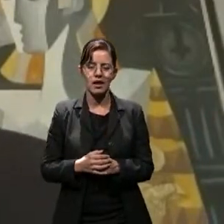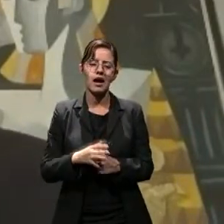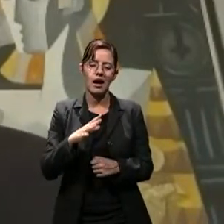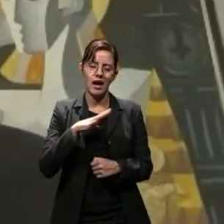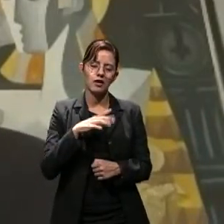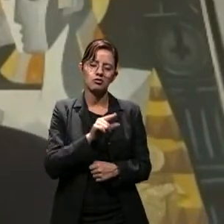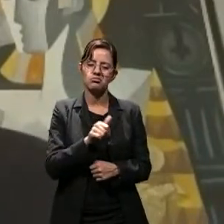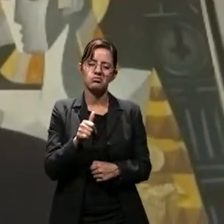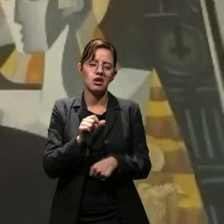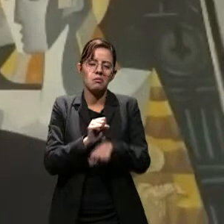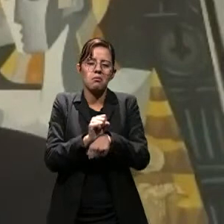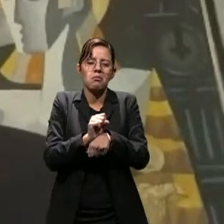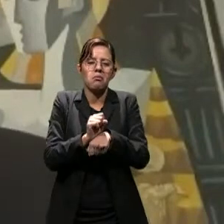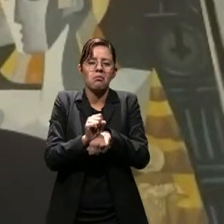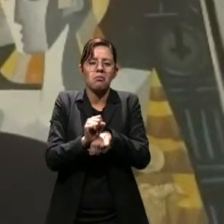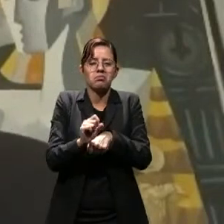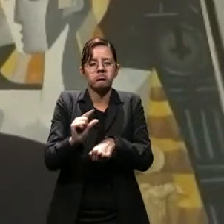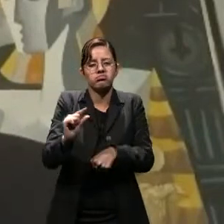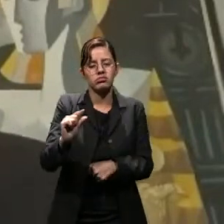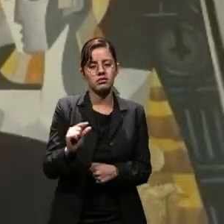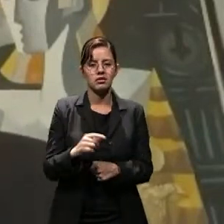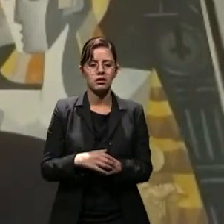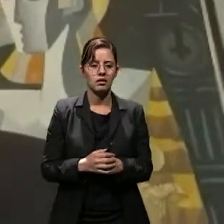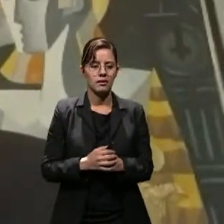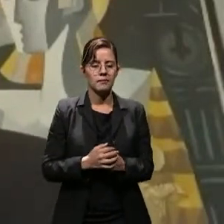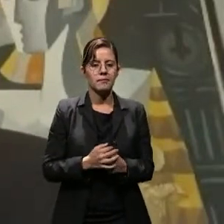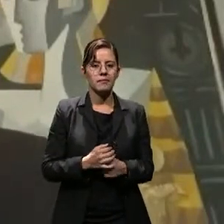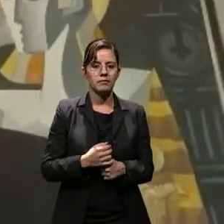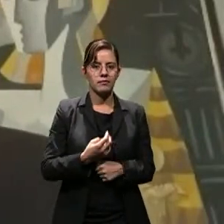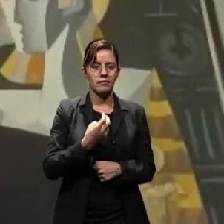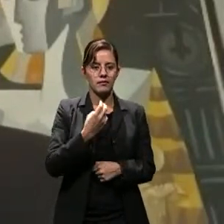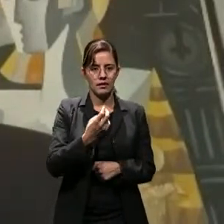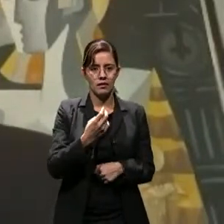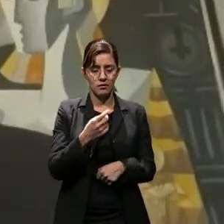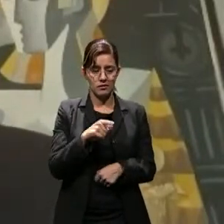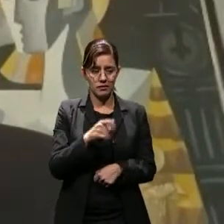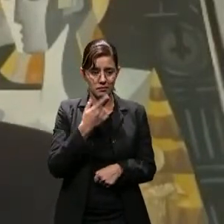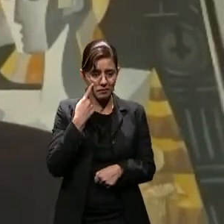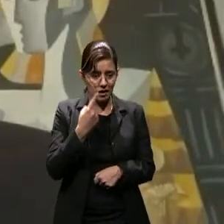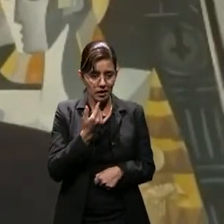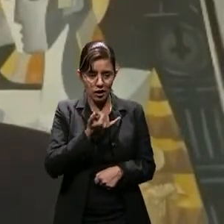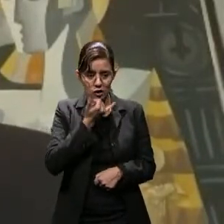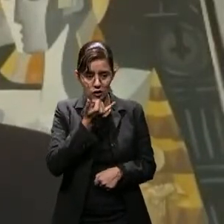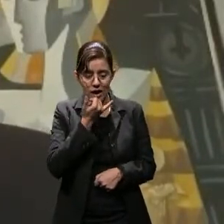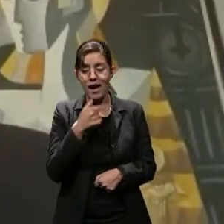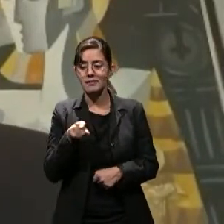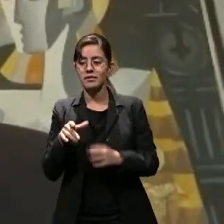minor mistakes, some others are not that minor, but many of them are just very minor mistakes.